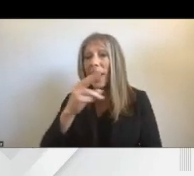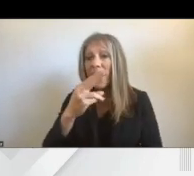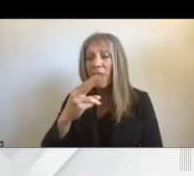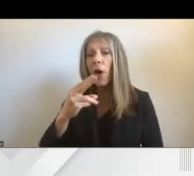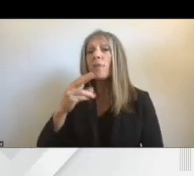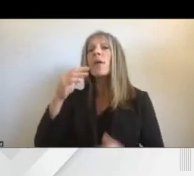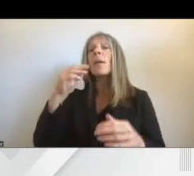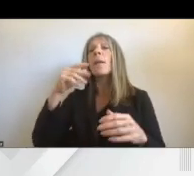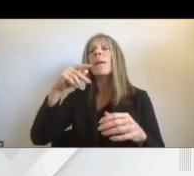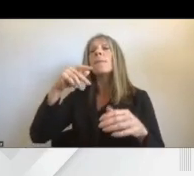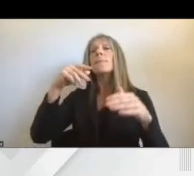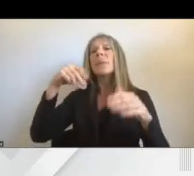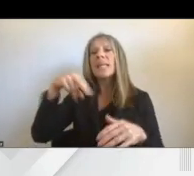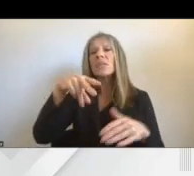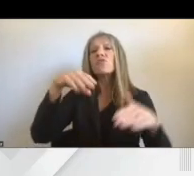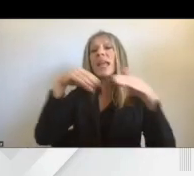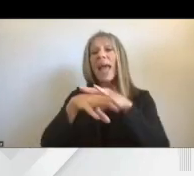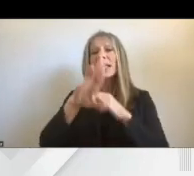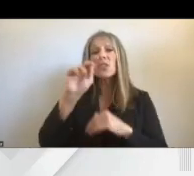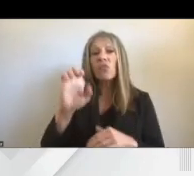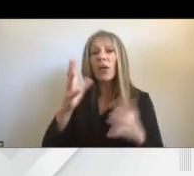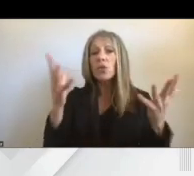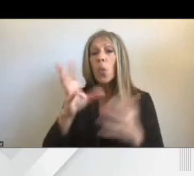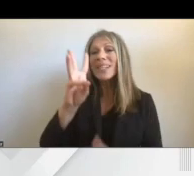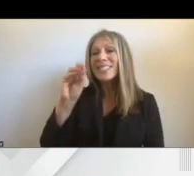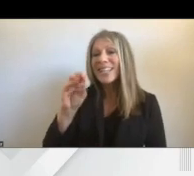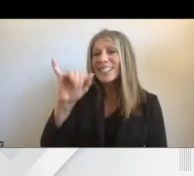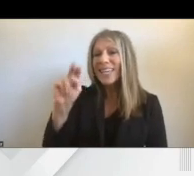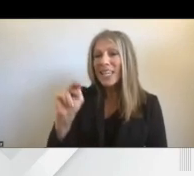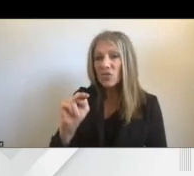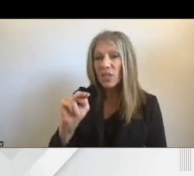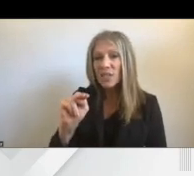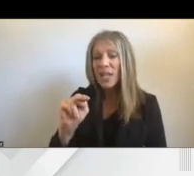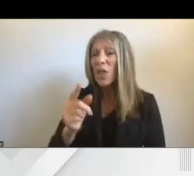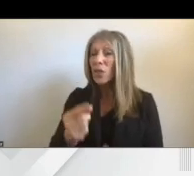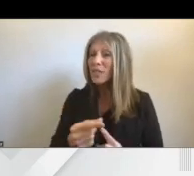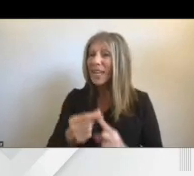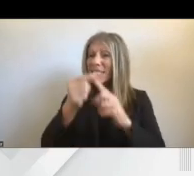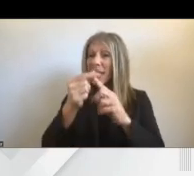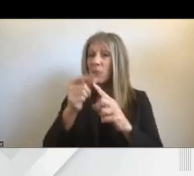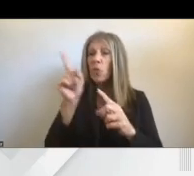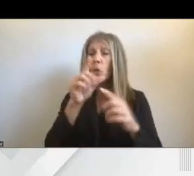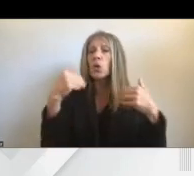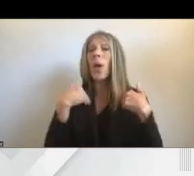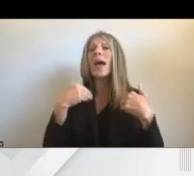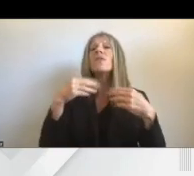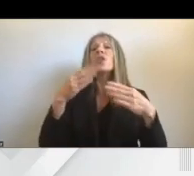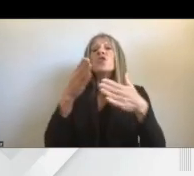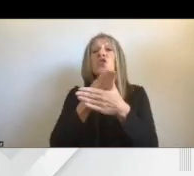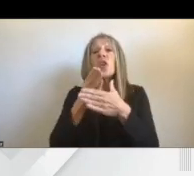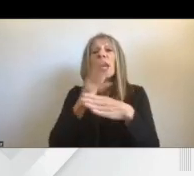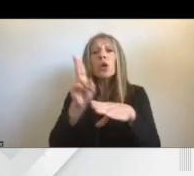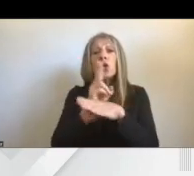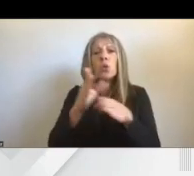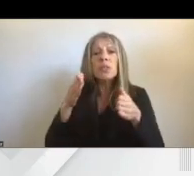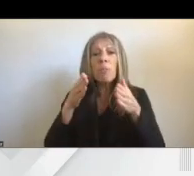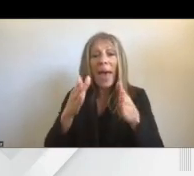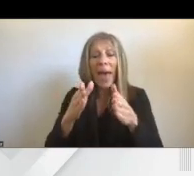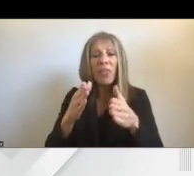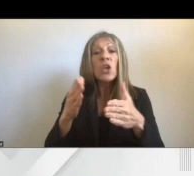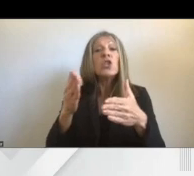route is 60 inches. There is an exception where you have shared use paths. So where shared